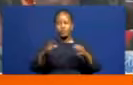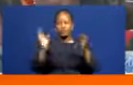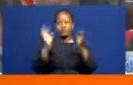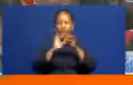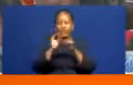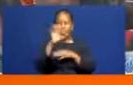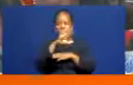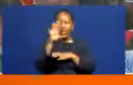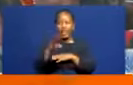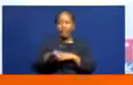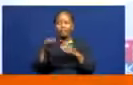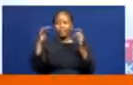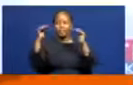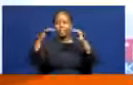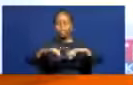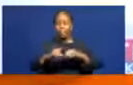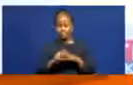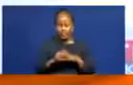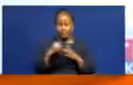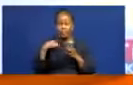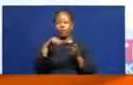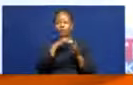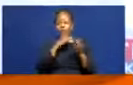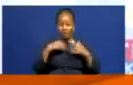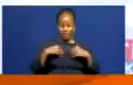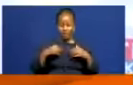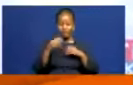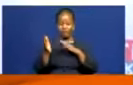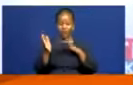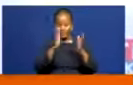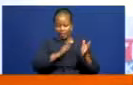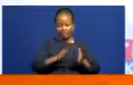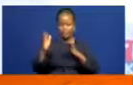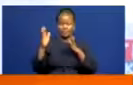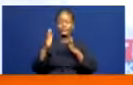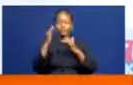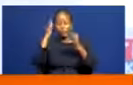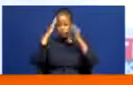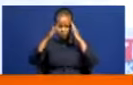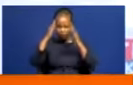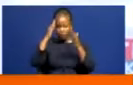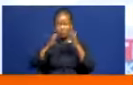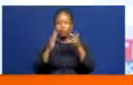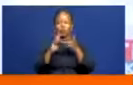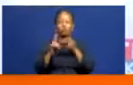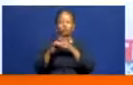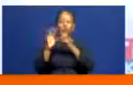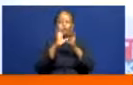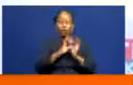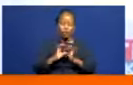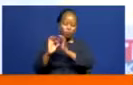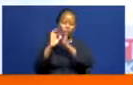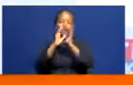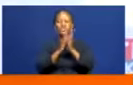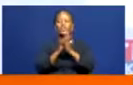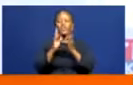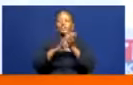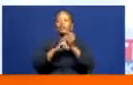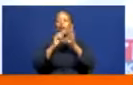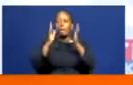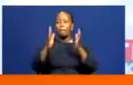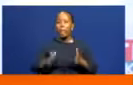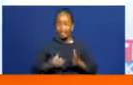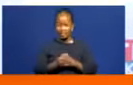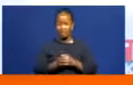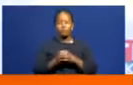2023. We have ignited a flame of innovation, collaboration, and partnership, preparing